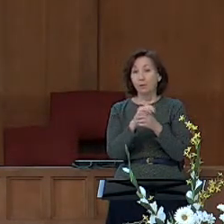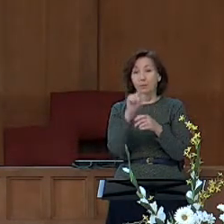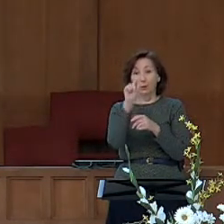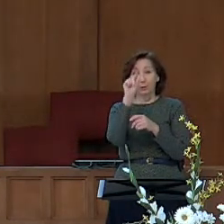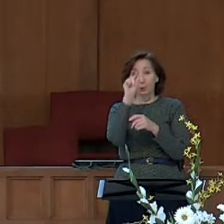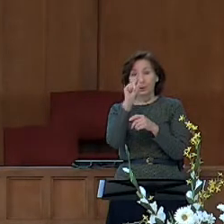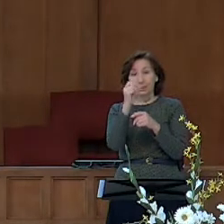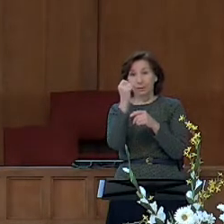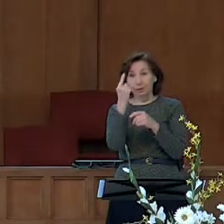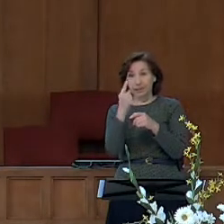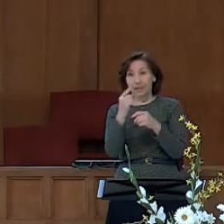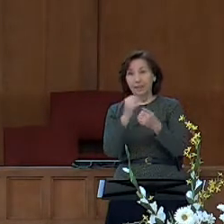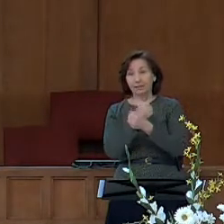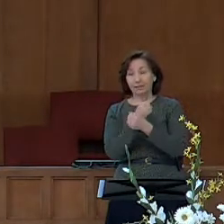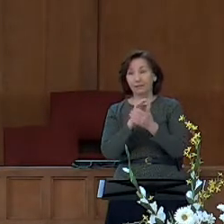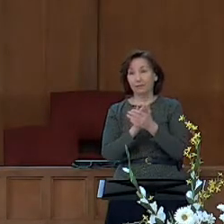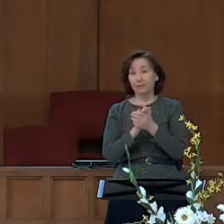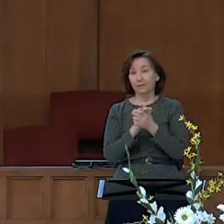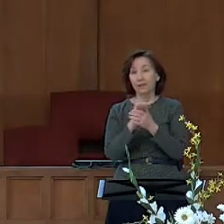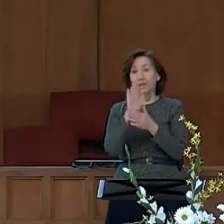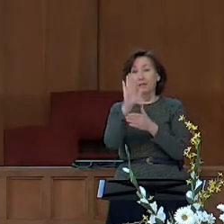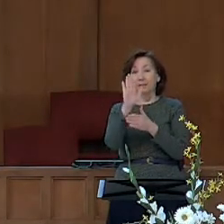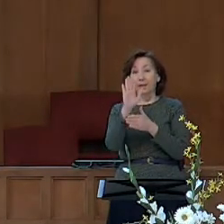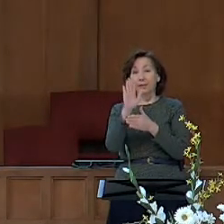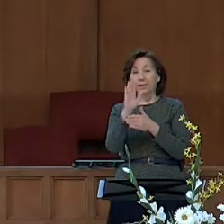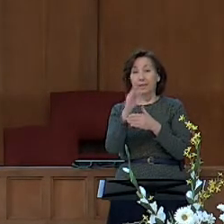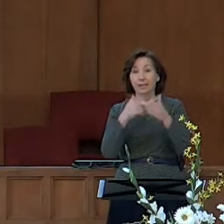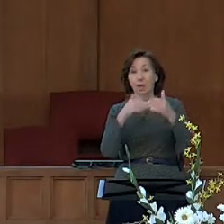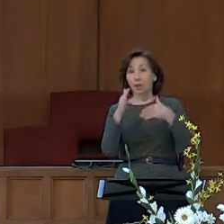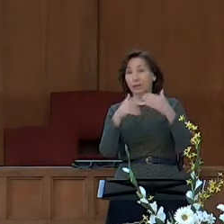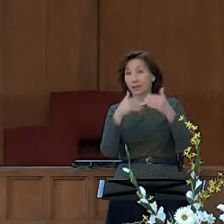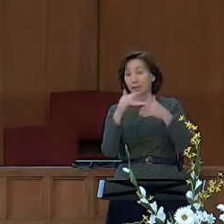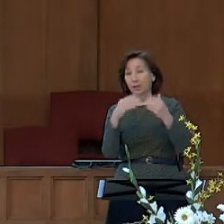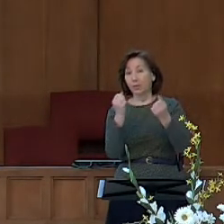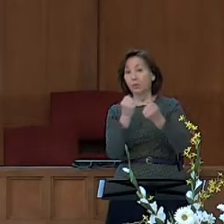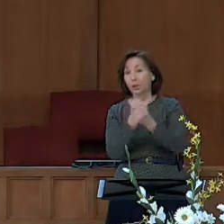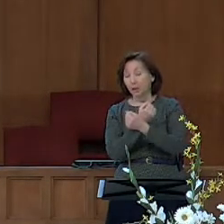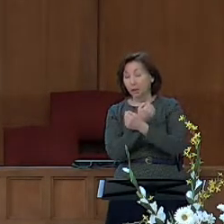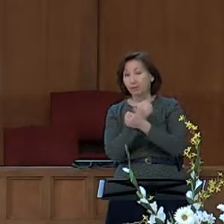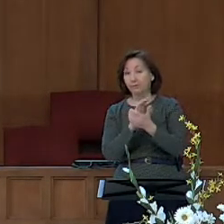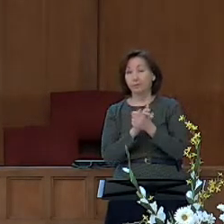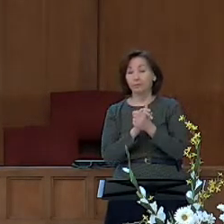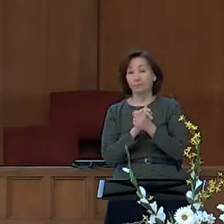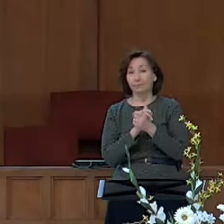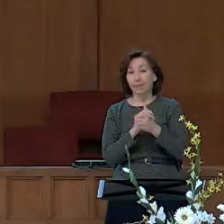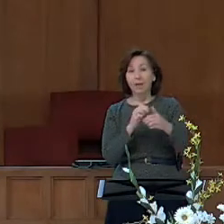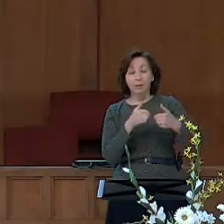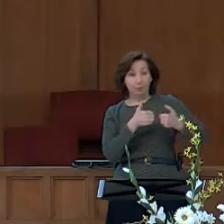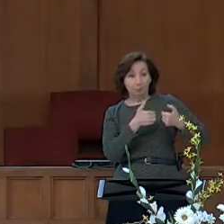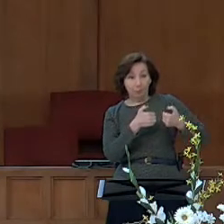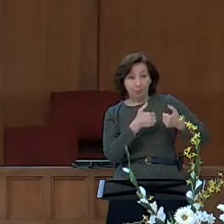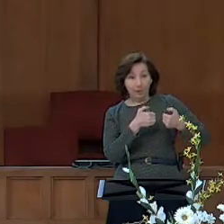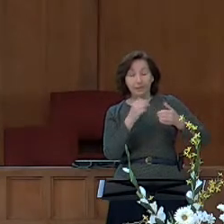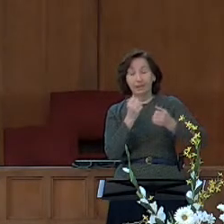understanding of love, there's the unconditional love, and then there's the romantic